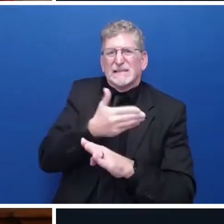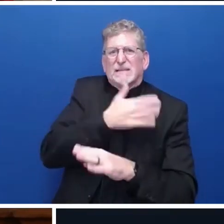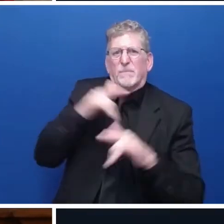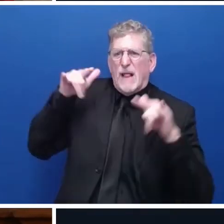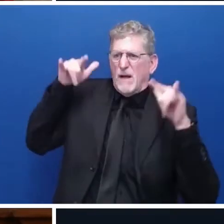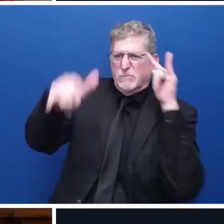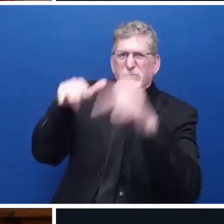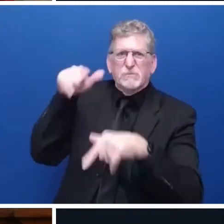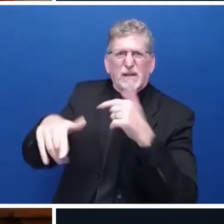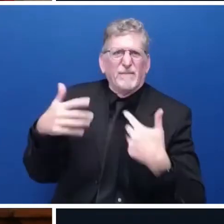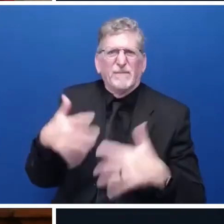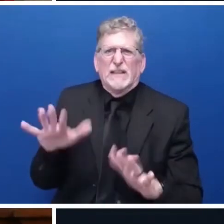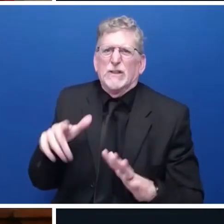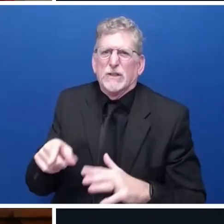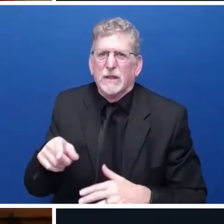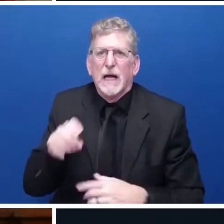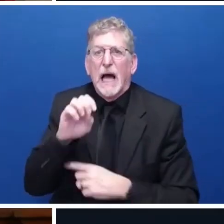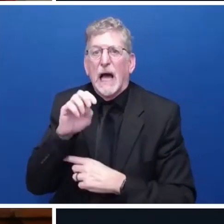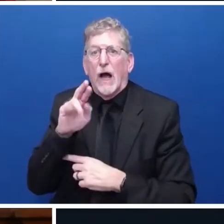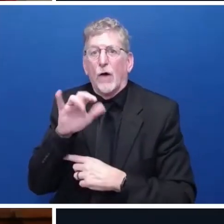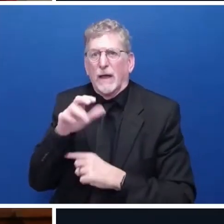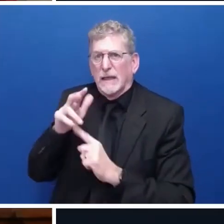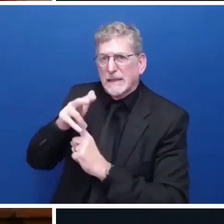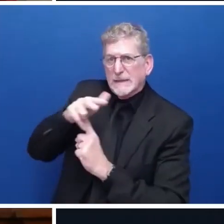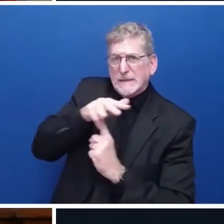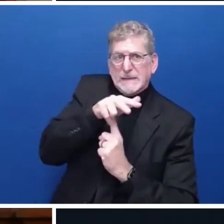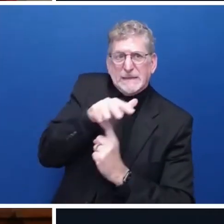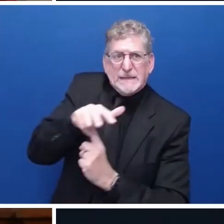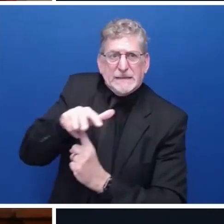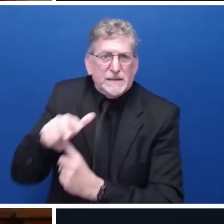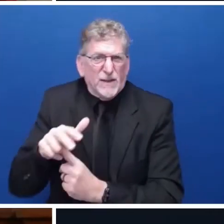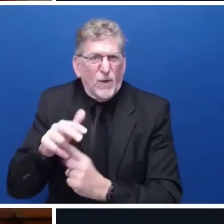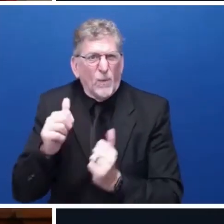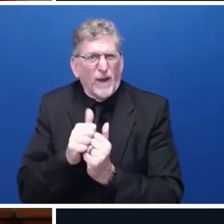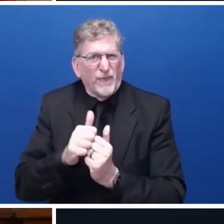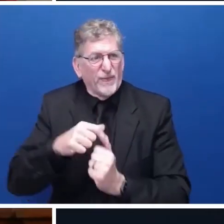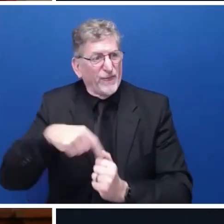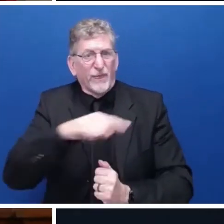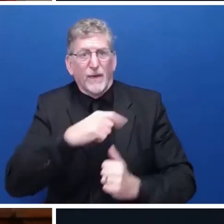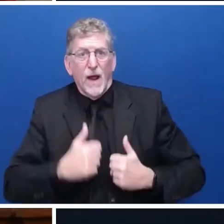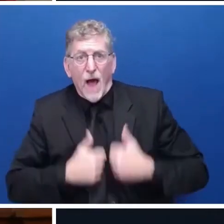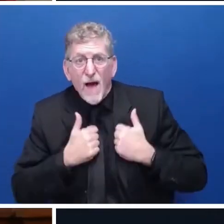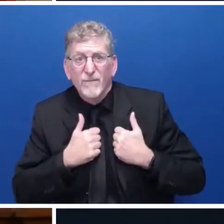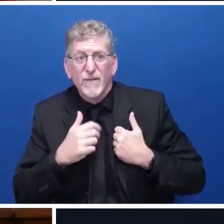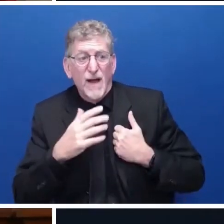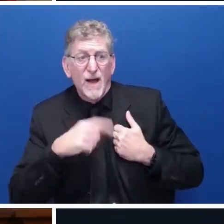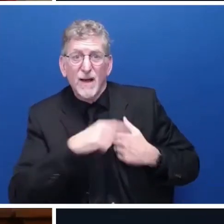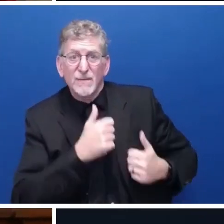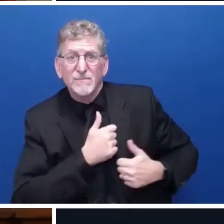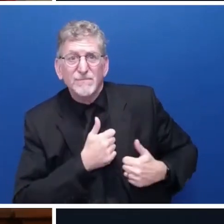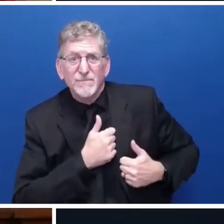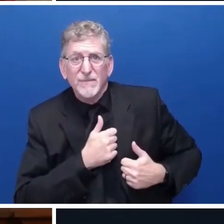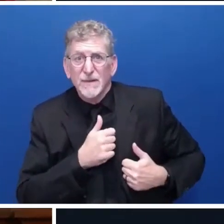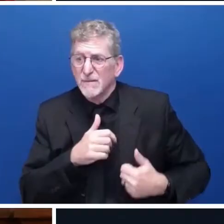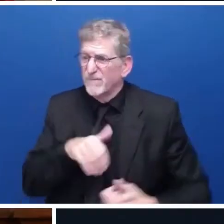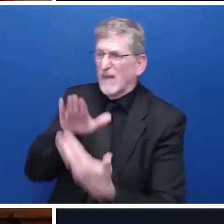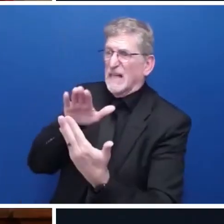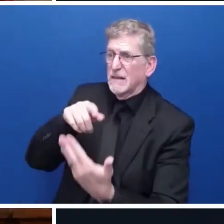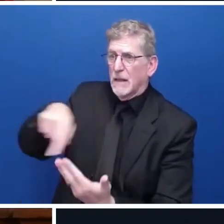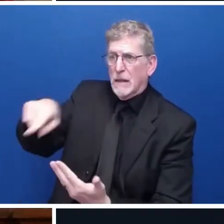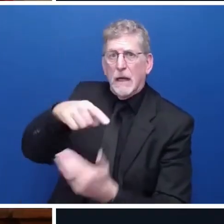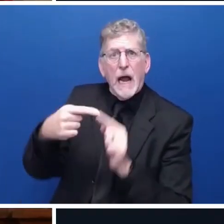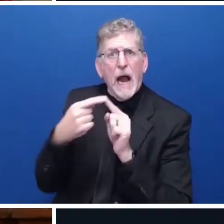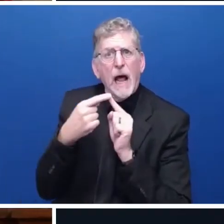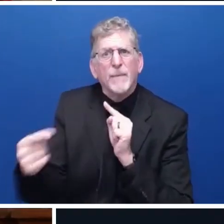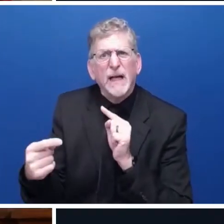maneuvered his helicopter with all of those lives and souls to face the enemy and let his gunners eliminate the threat. Turned